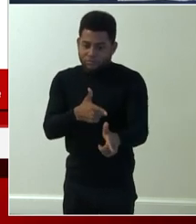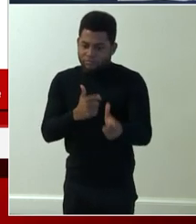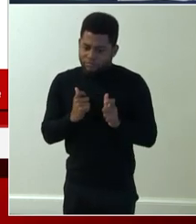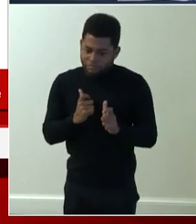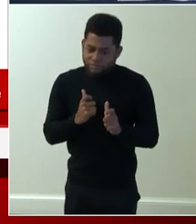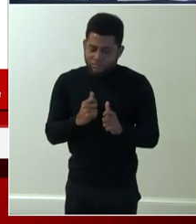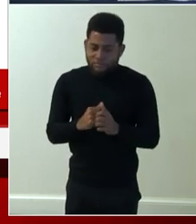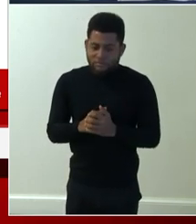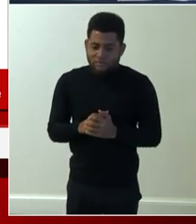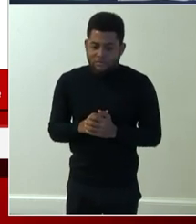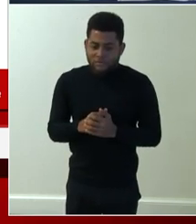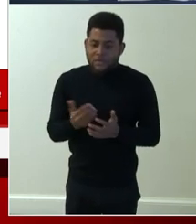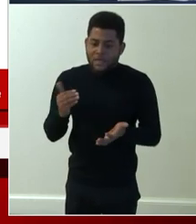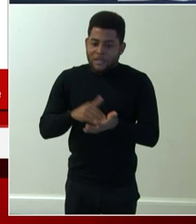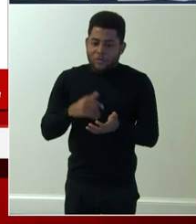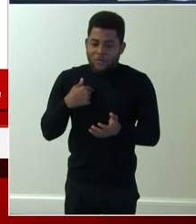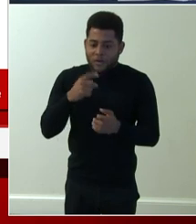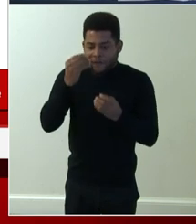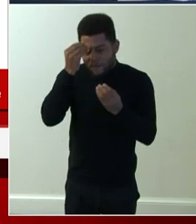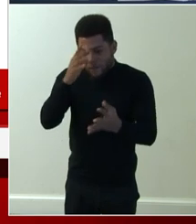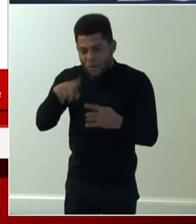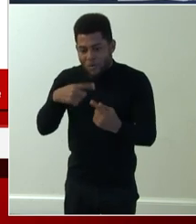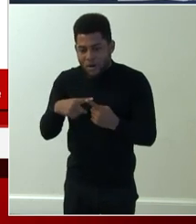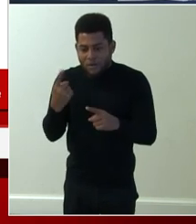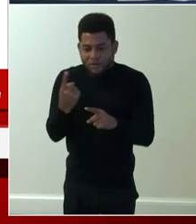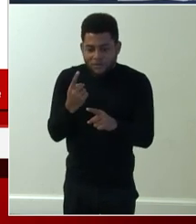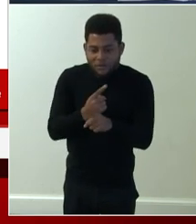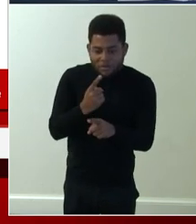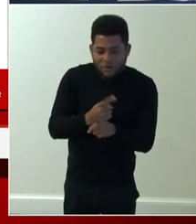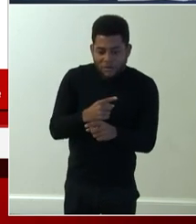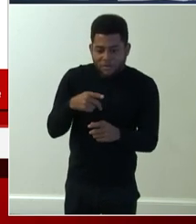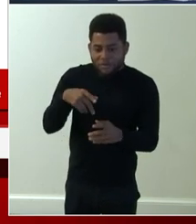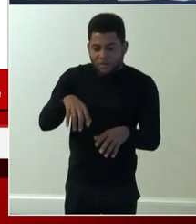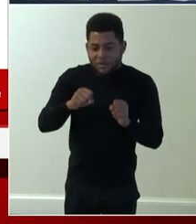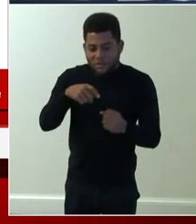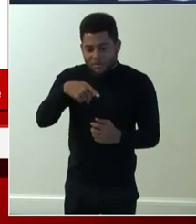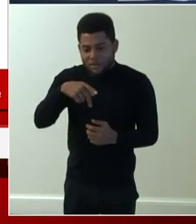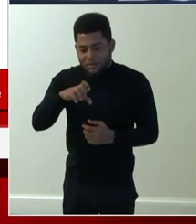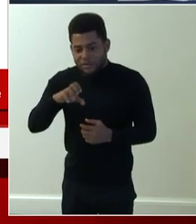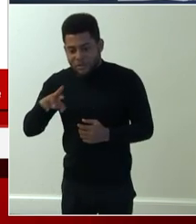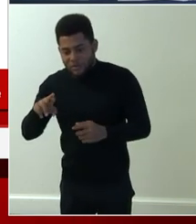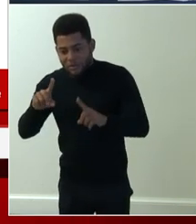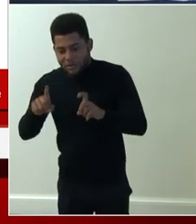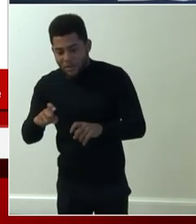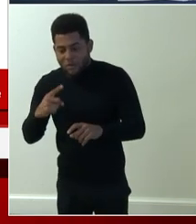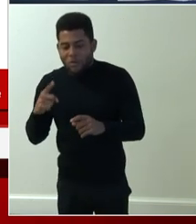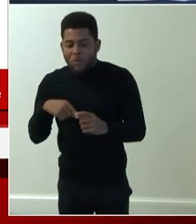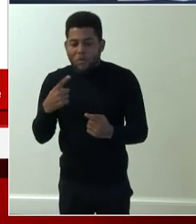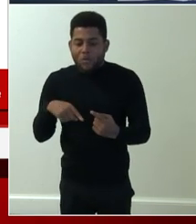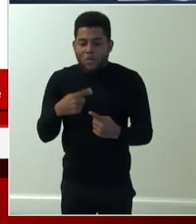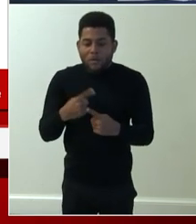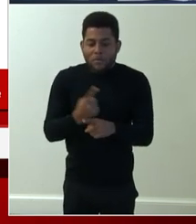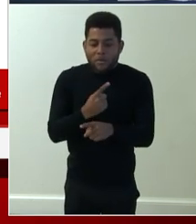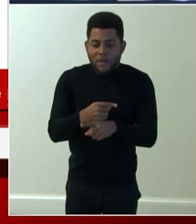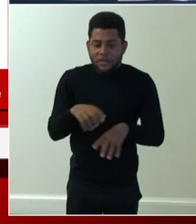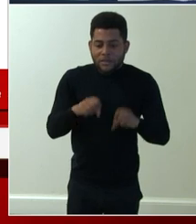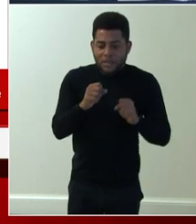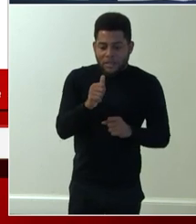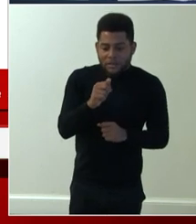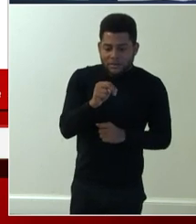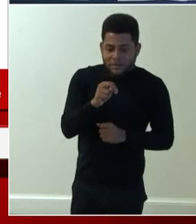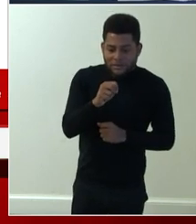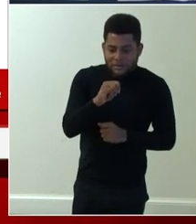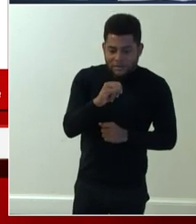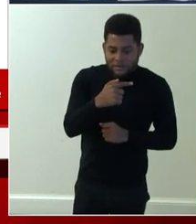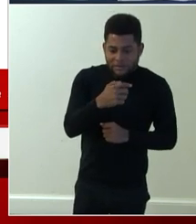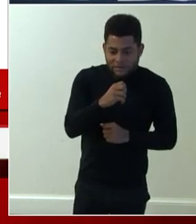have information about when it's appropriate to take a PCR test, and when it's appropriate to take an antigen test. You can also pick